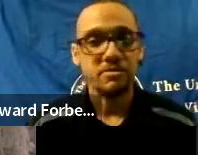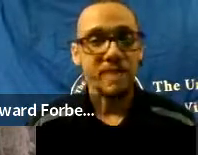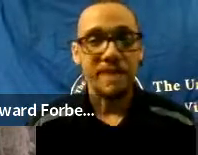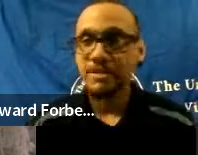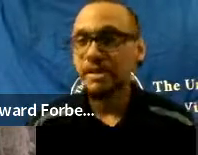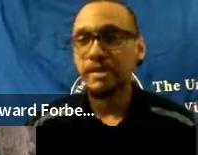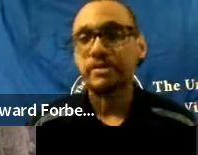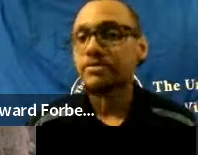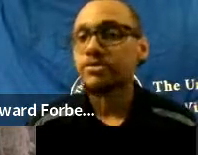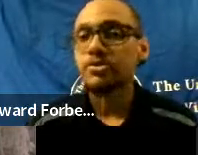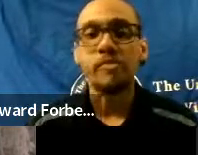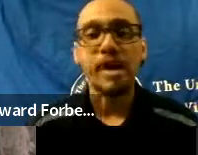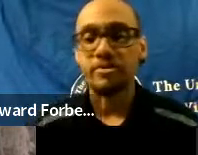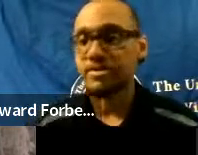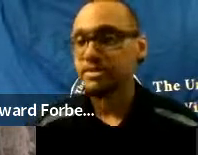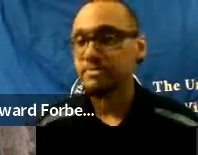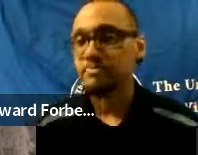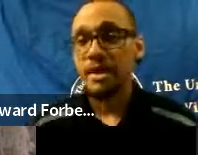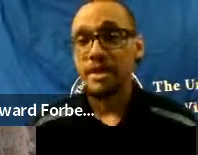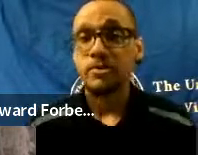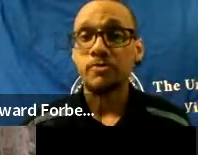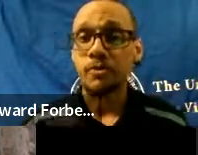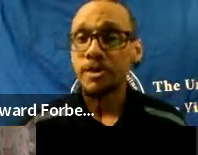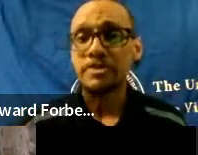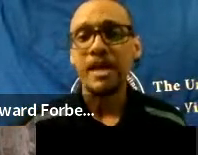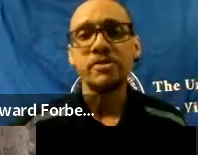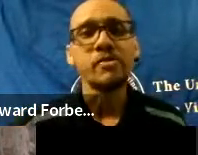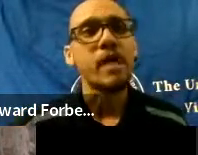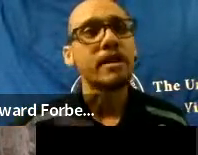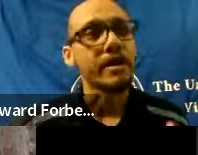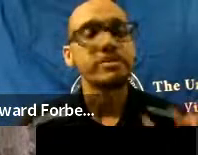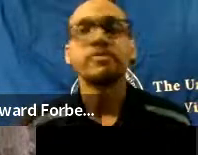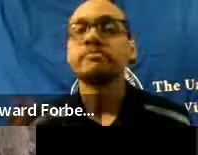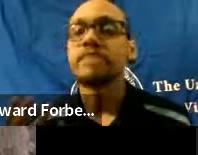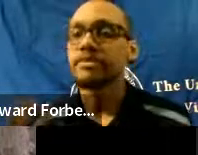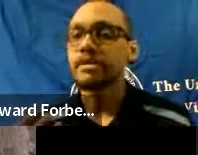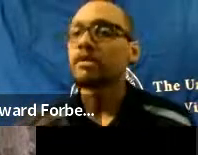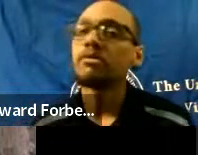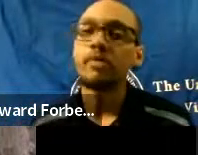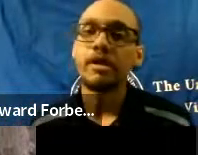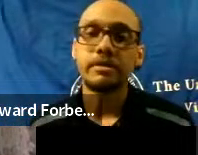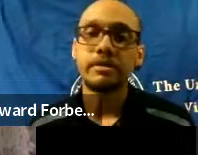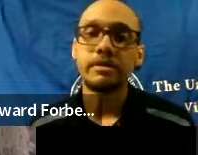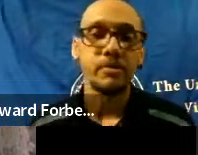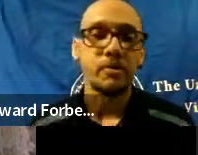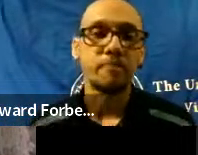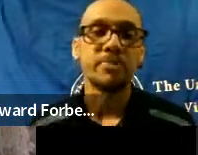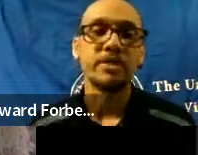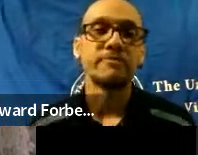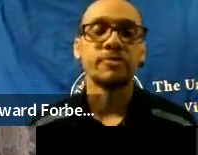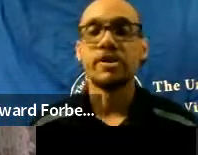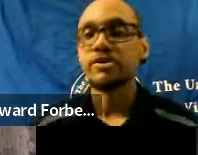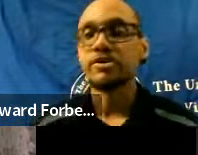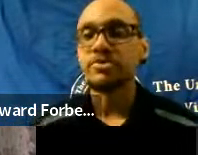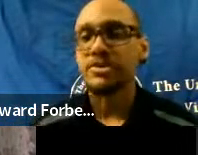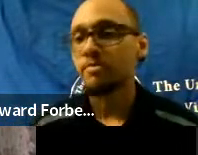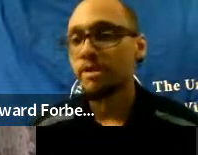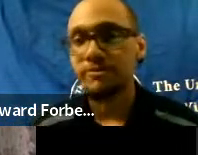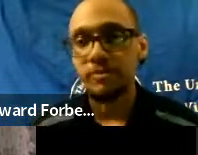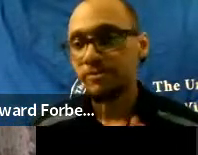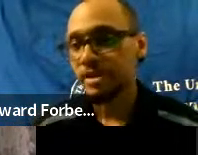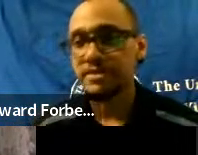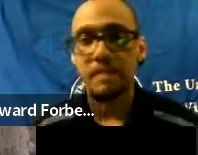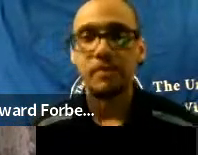box. You have to think like there's no boundaries. And so for us, I know a lot of people may think, oh, well, if you're going to